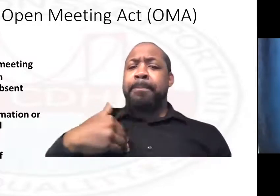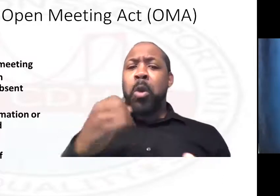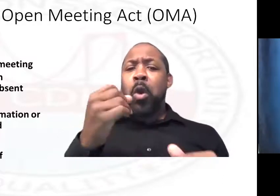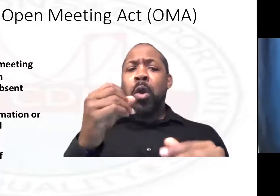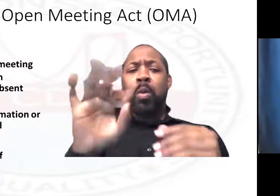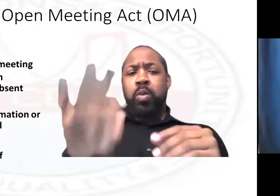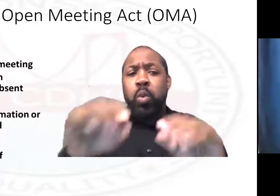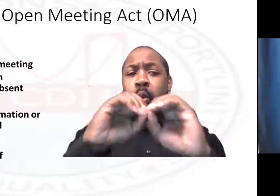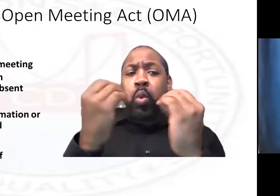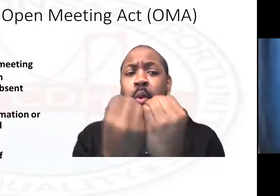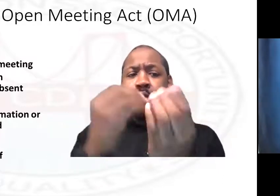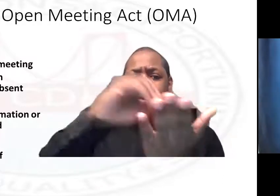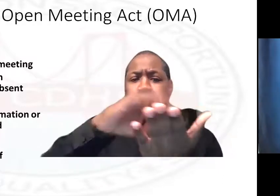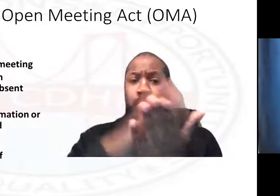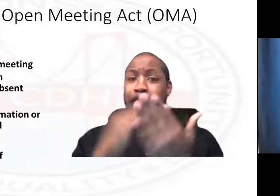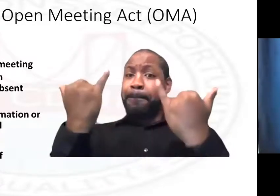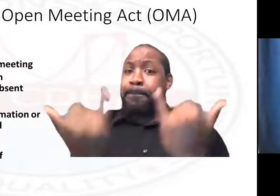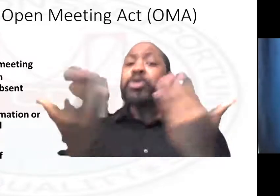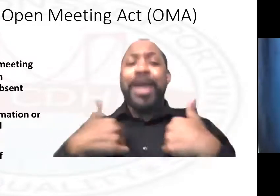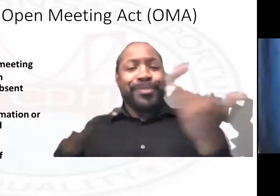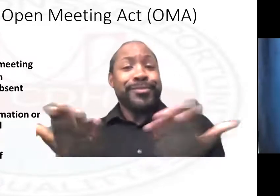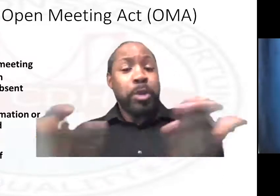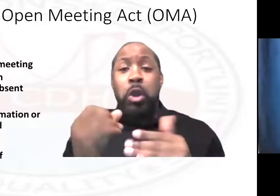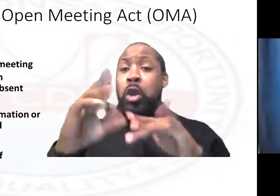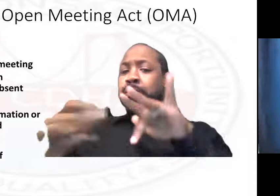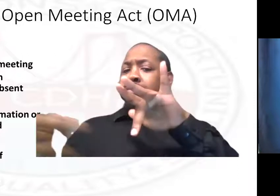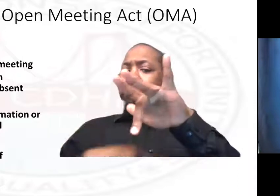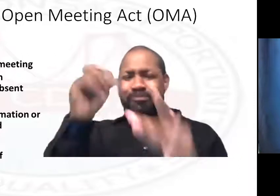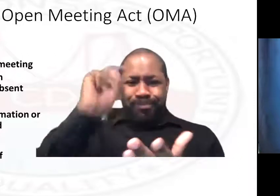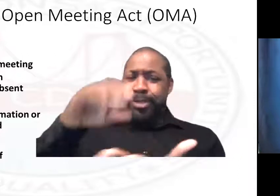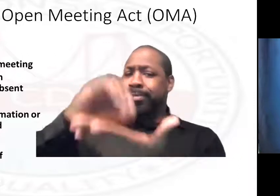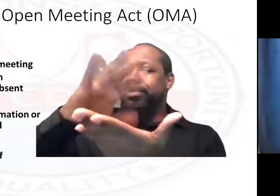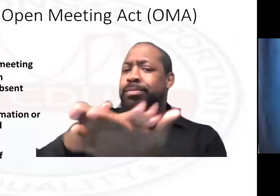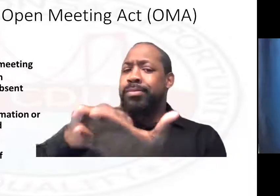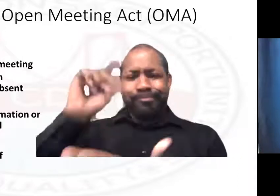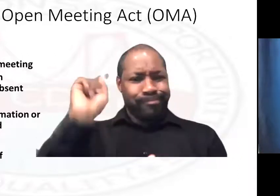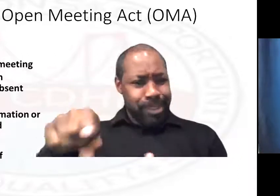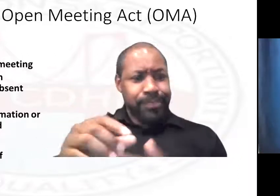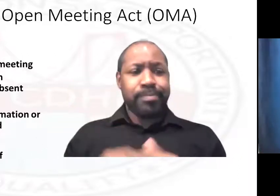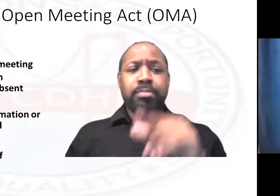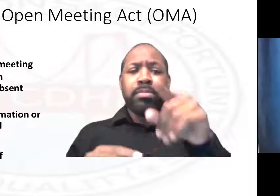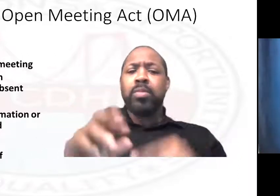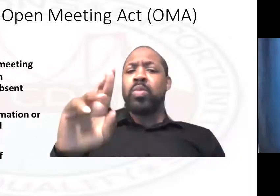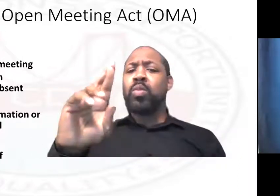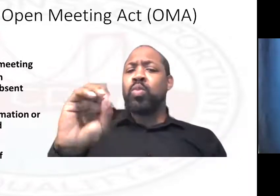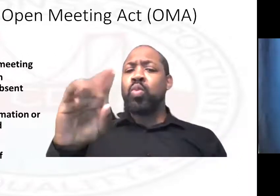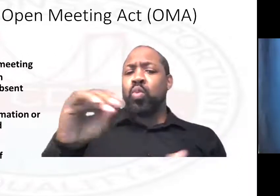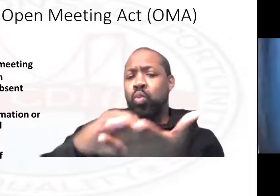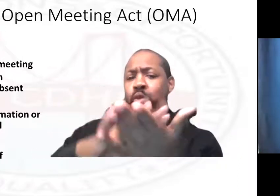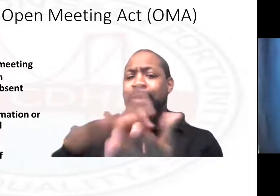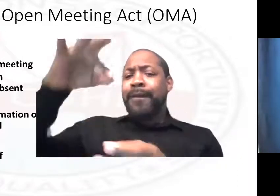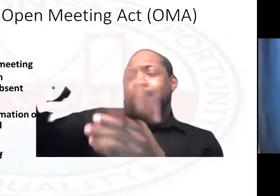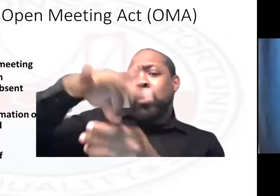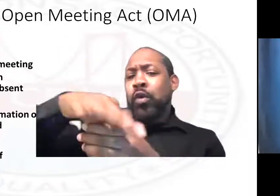place of the meeting, the members of the organization, who was there, who was absent, all has to be